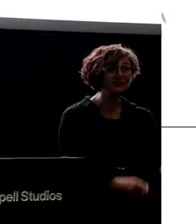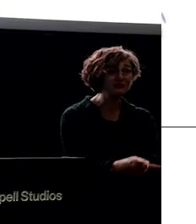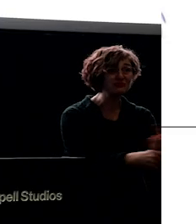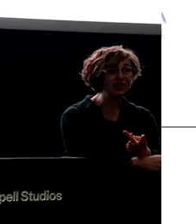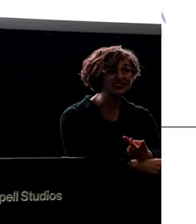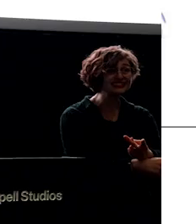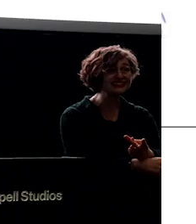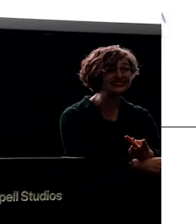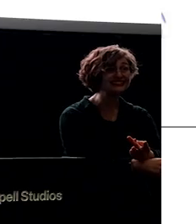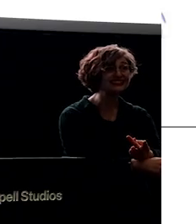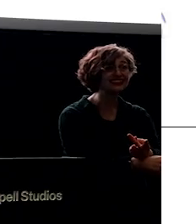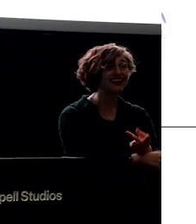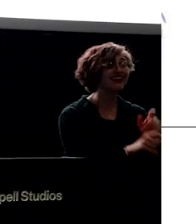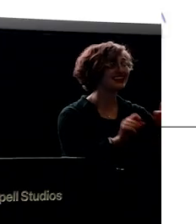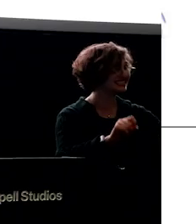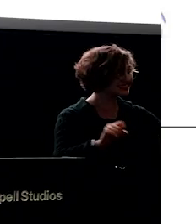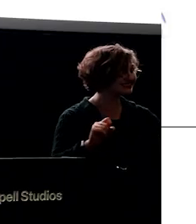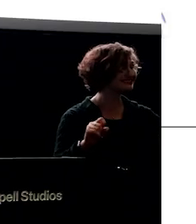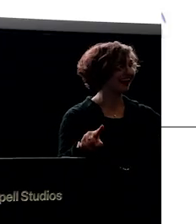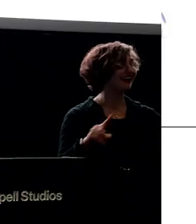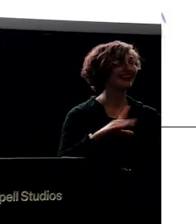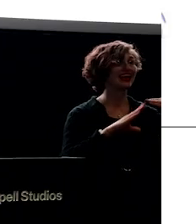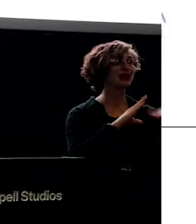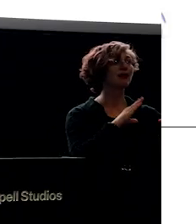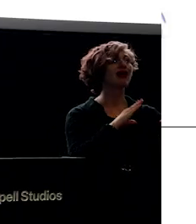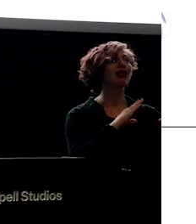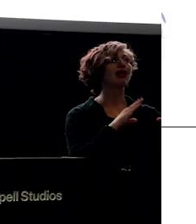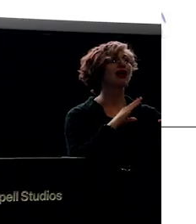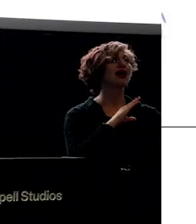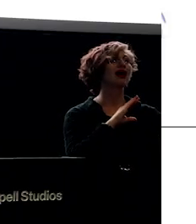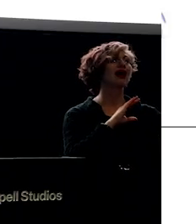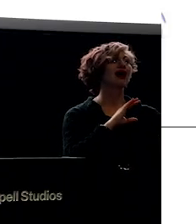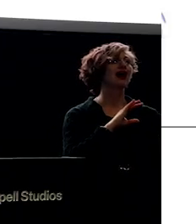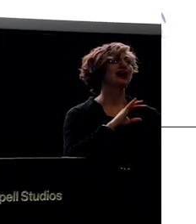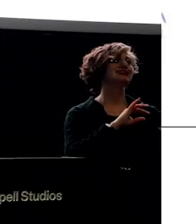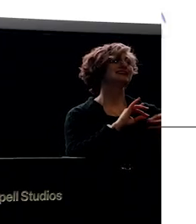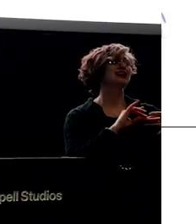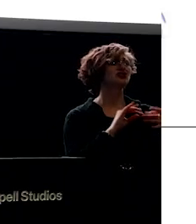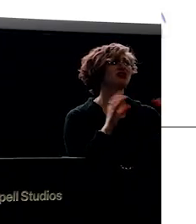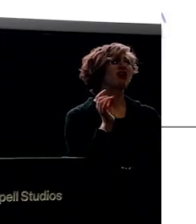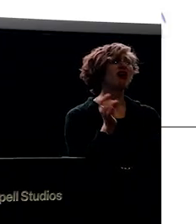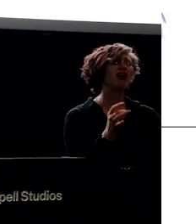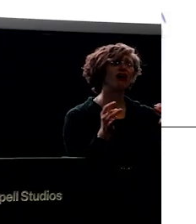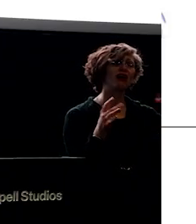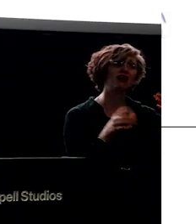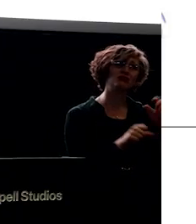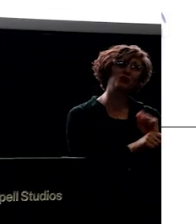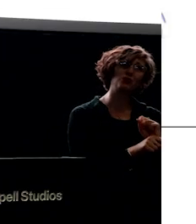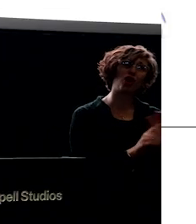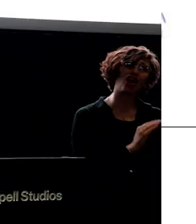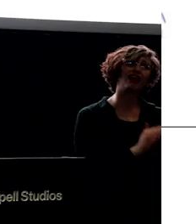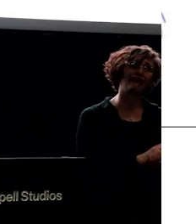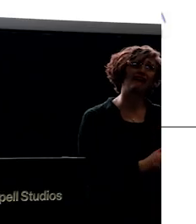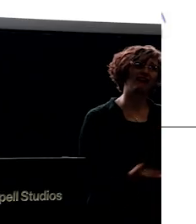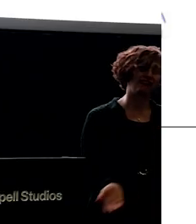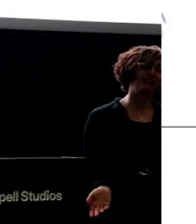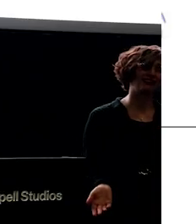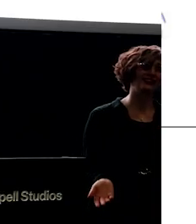only sending them that email, but attaching really terrible work with that email. And that work looked like